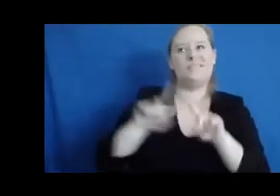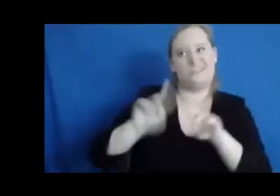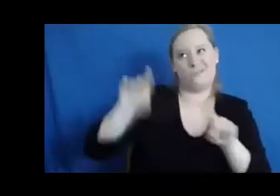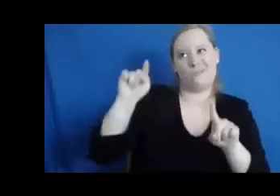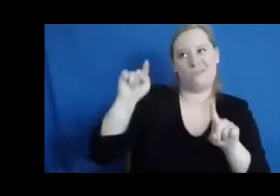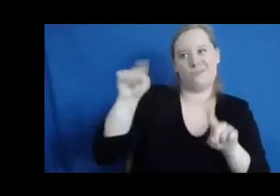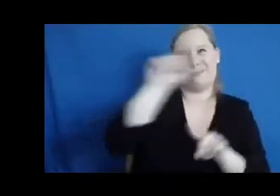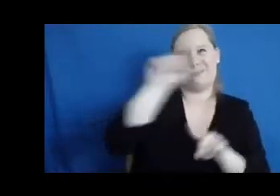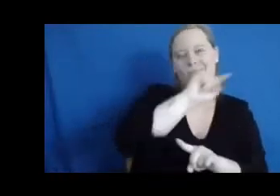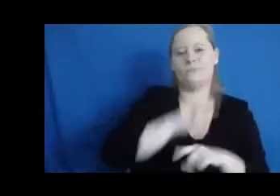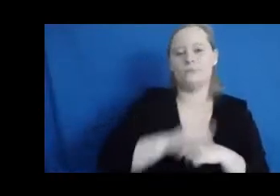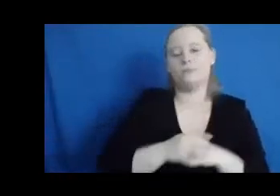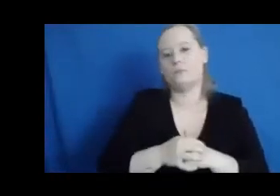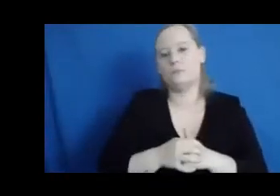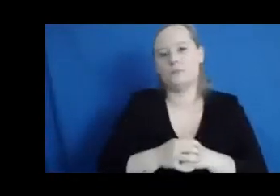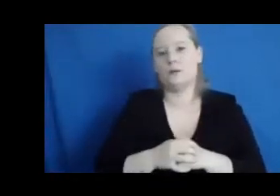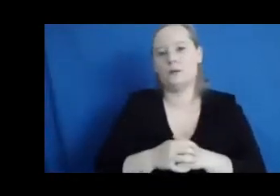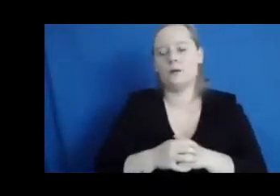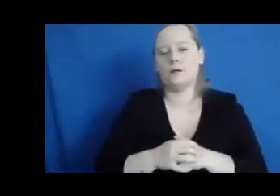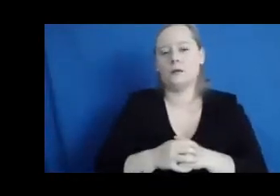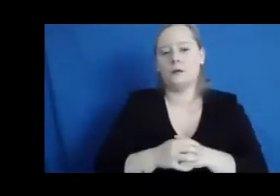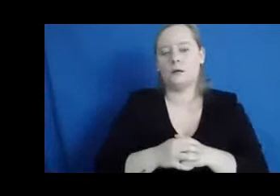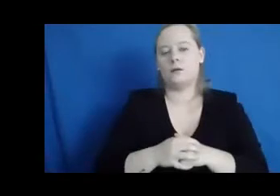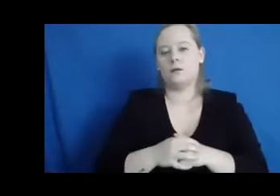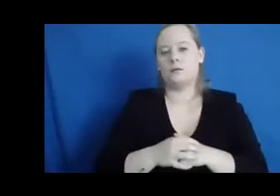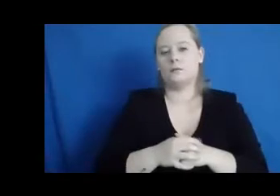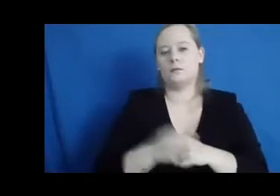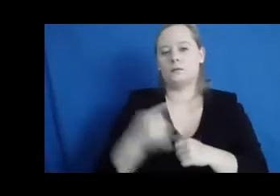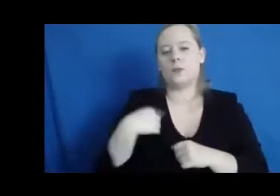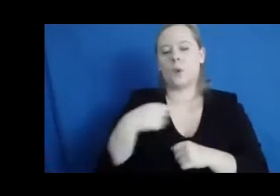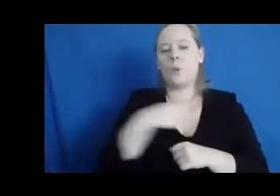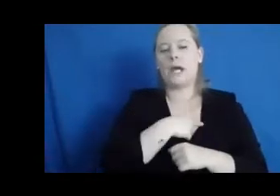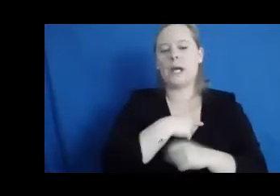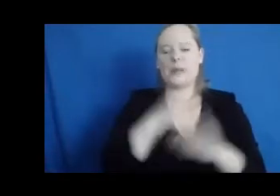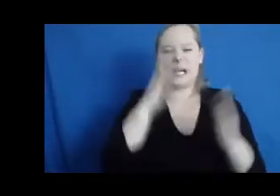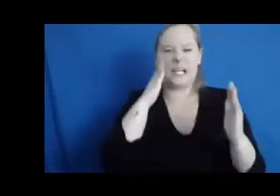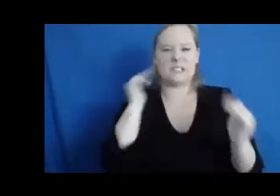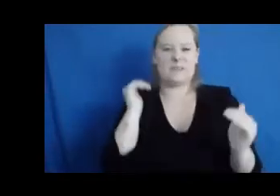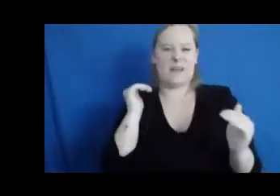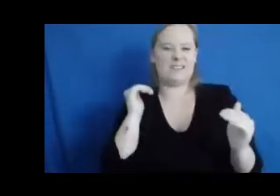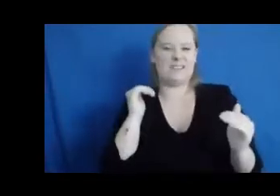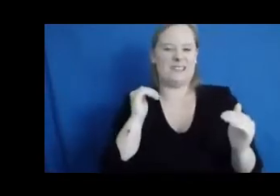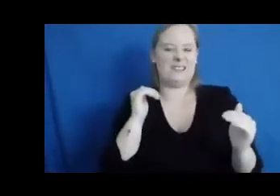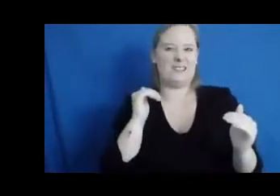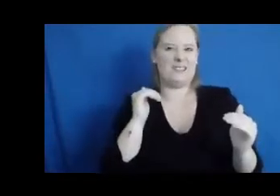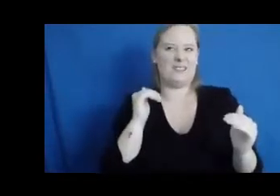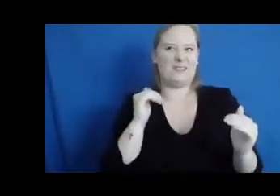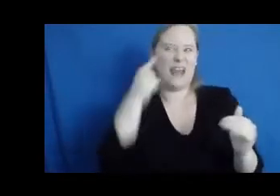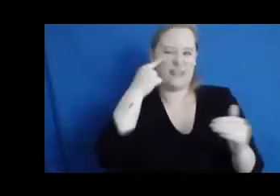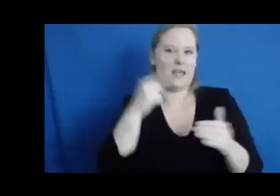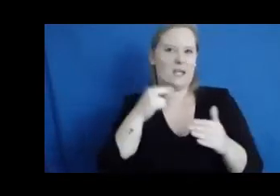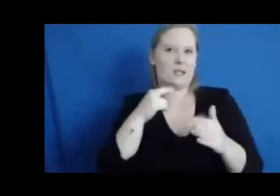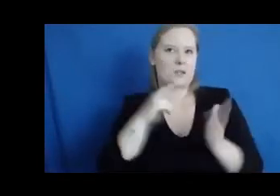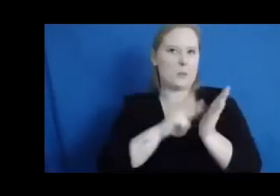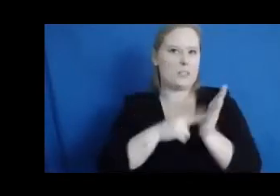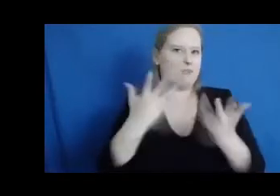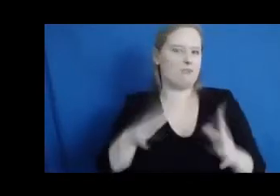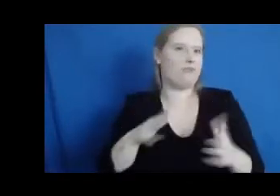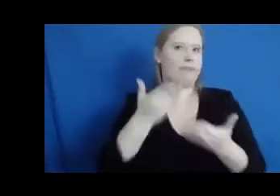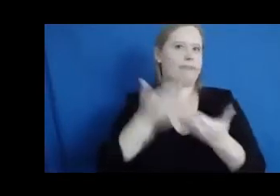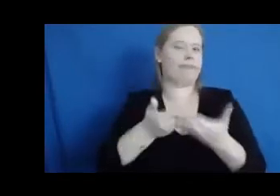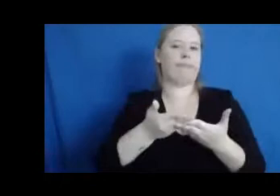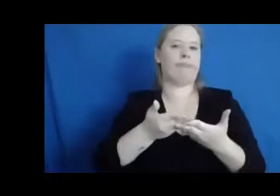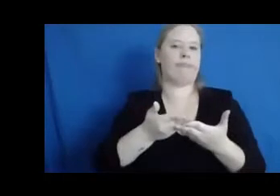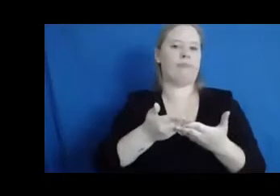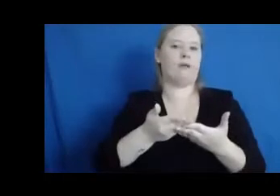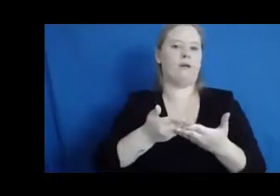constituents. And so we are suspecting that, and I think that the research is now confirmed that a lot